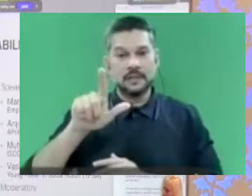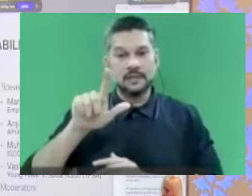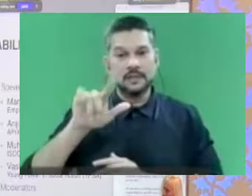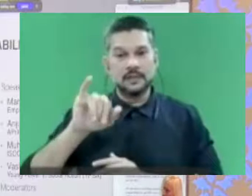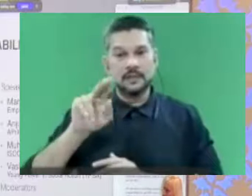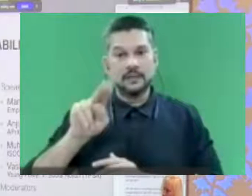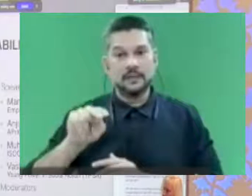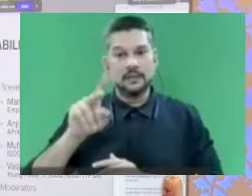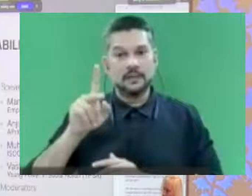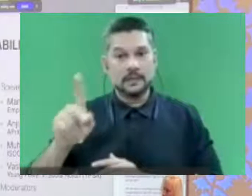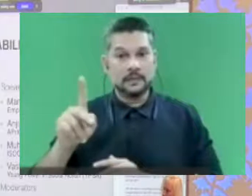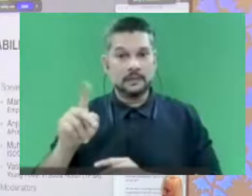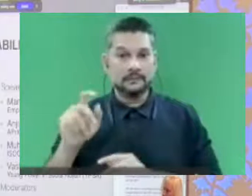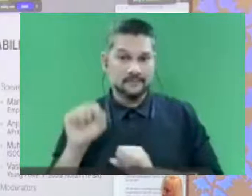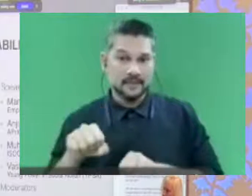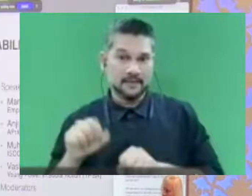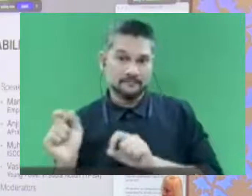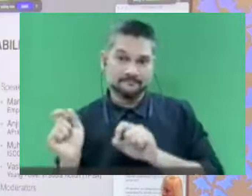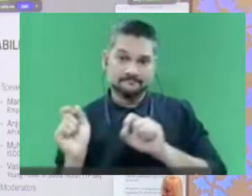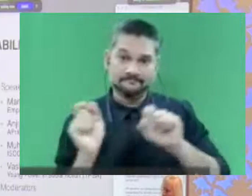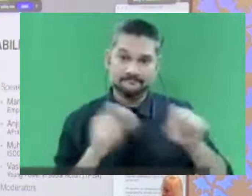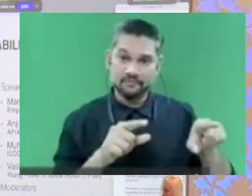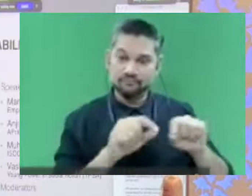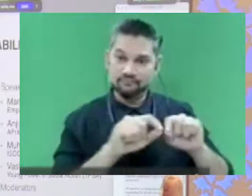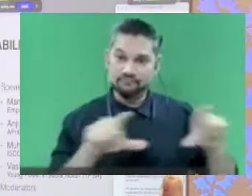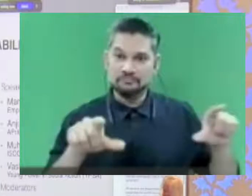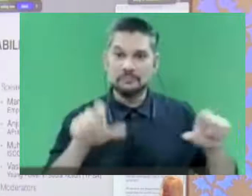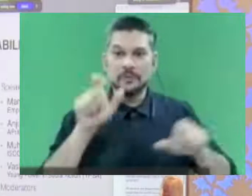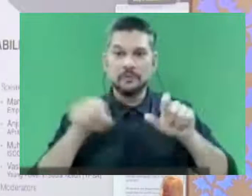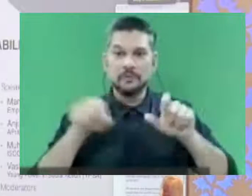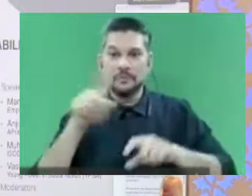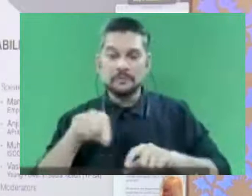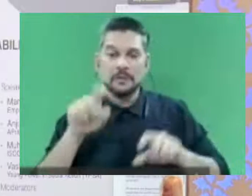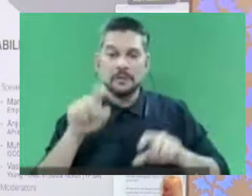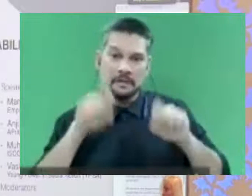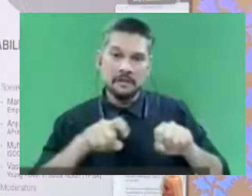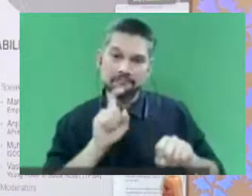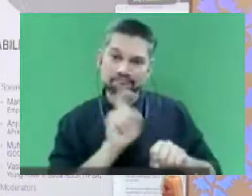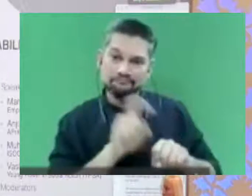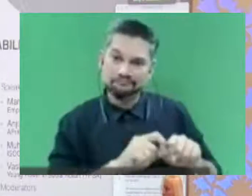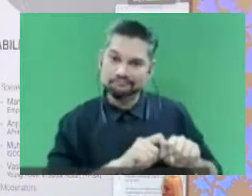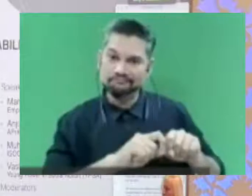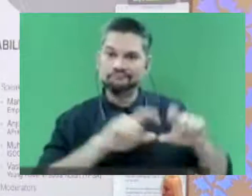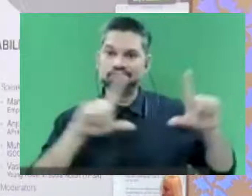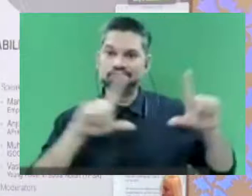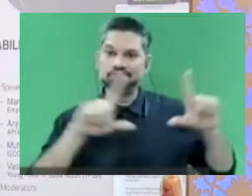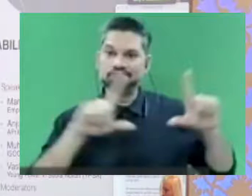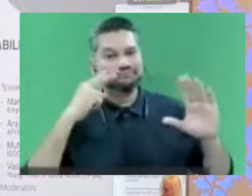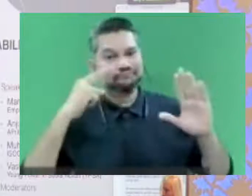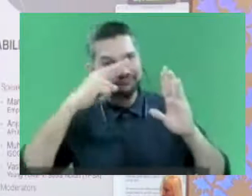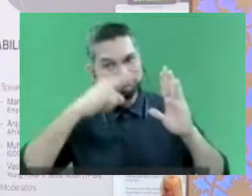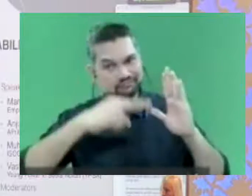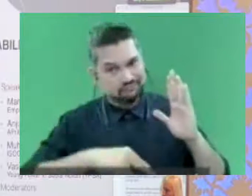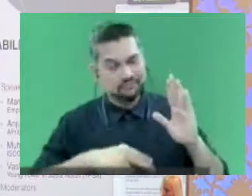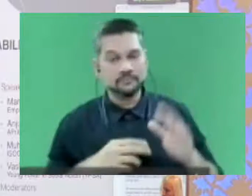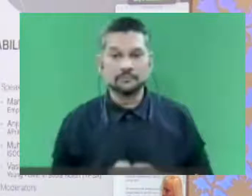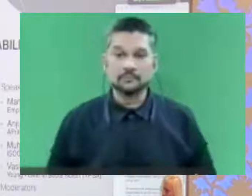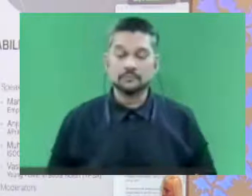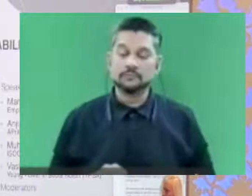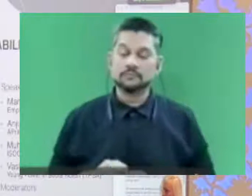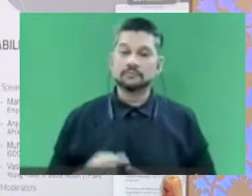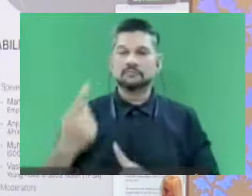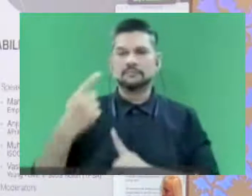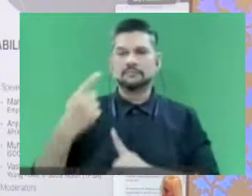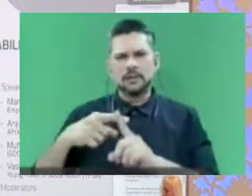more important here is that it's also important for a leader, and particularly for people